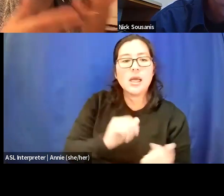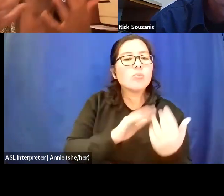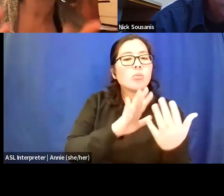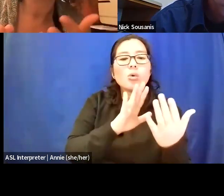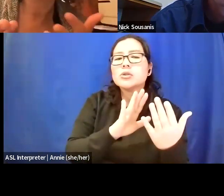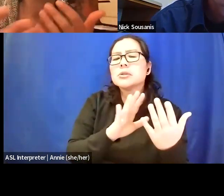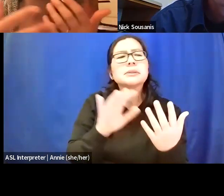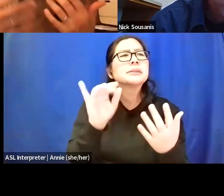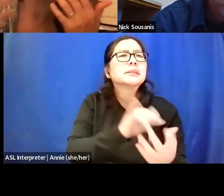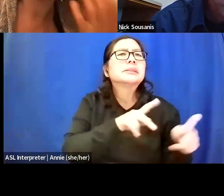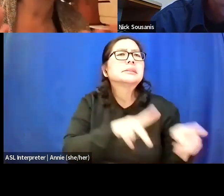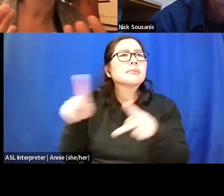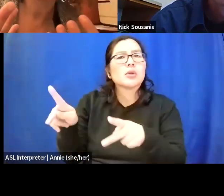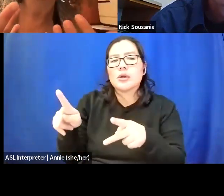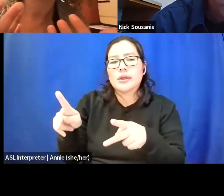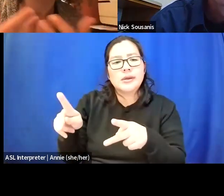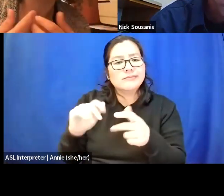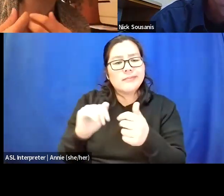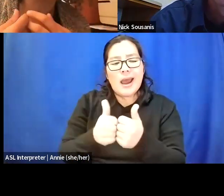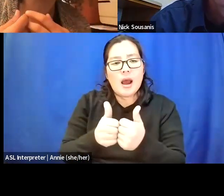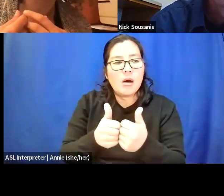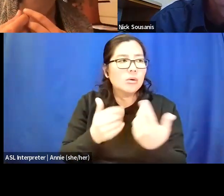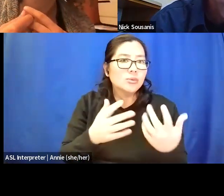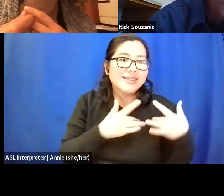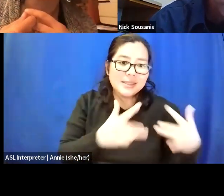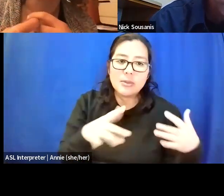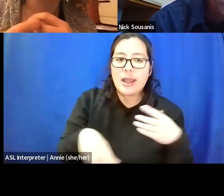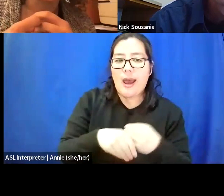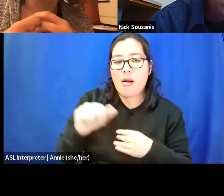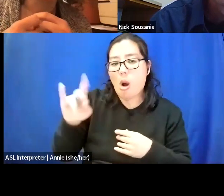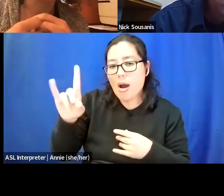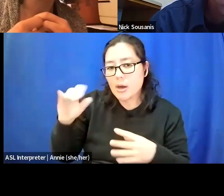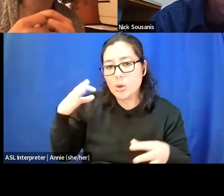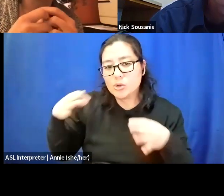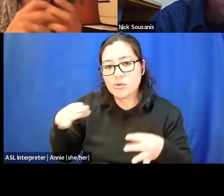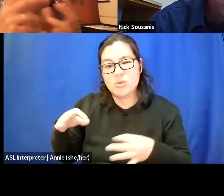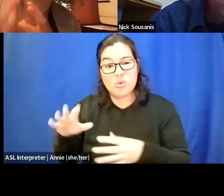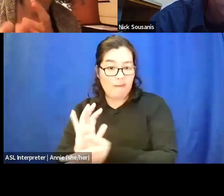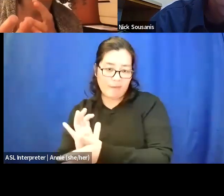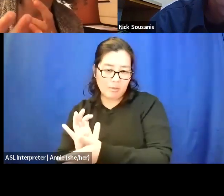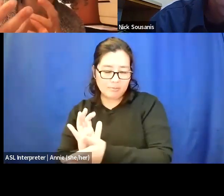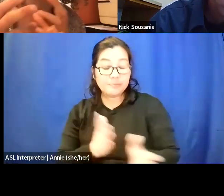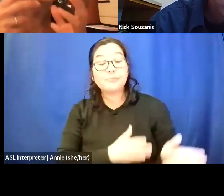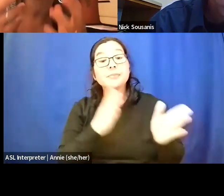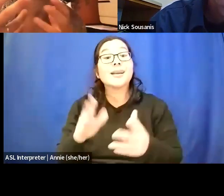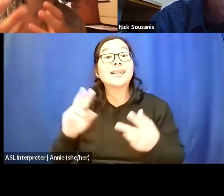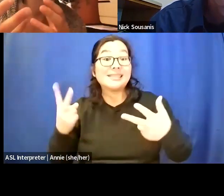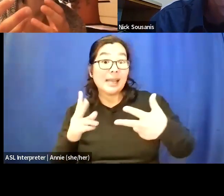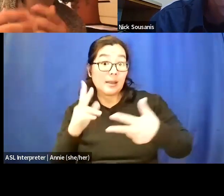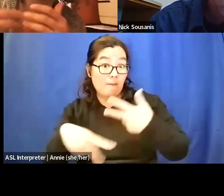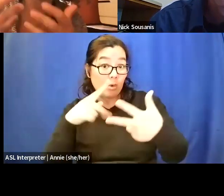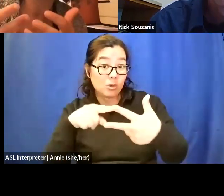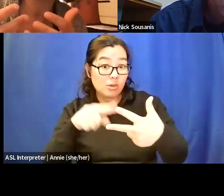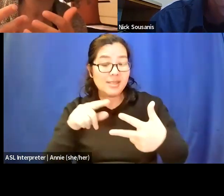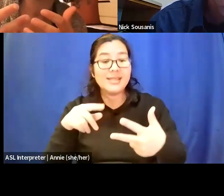how you would approach adding audio description to a film. The second version is Nick's artist commentary that is going to have